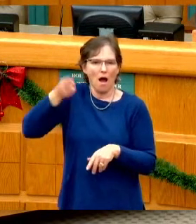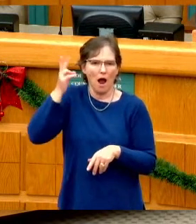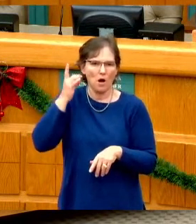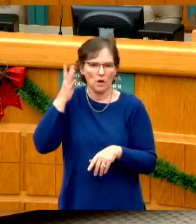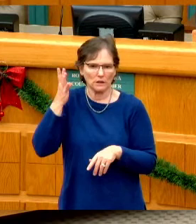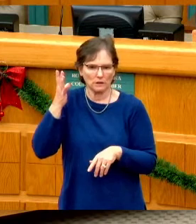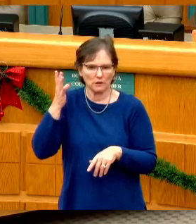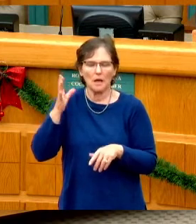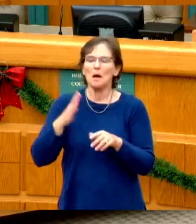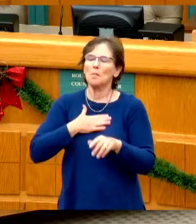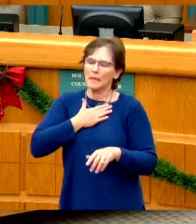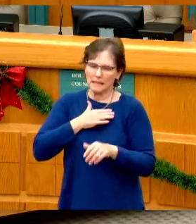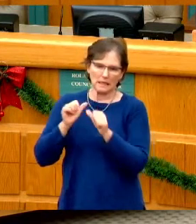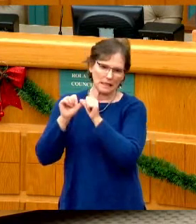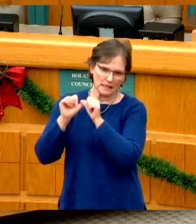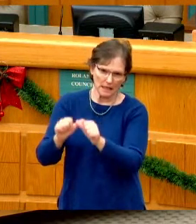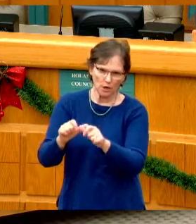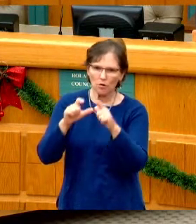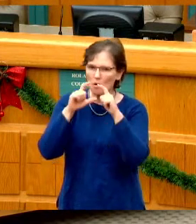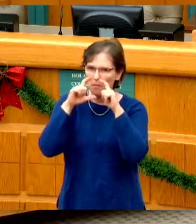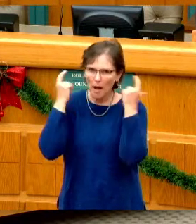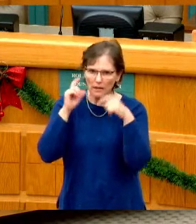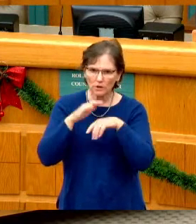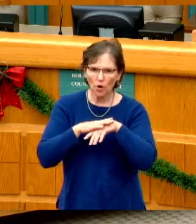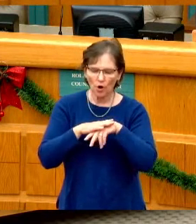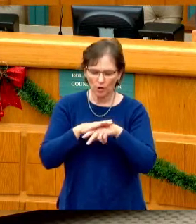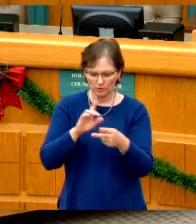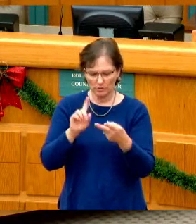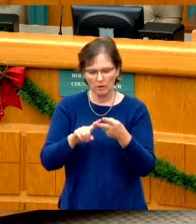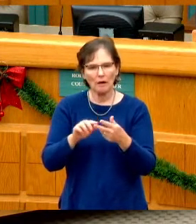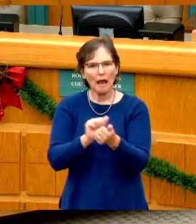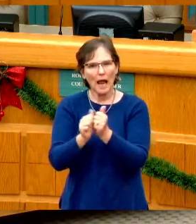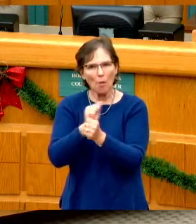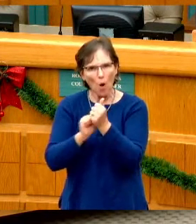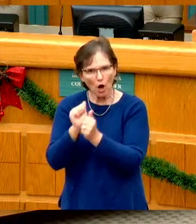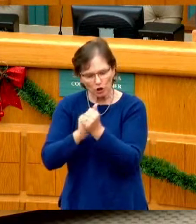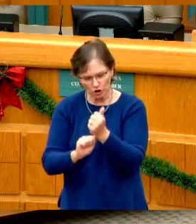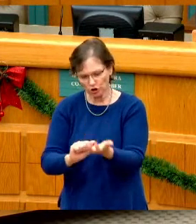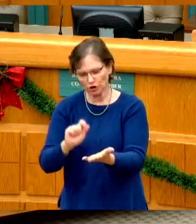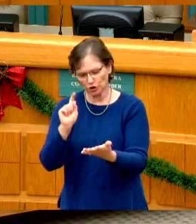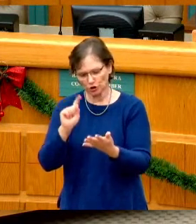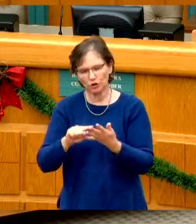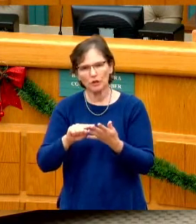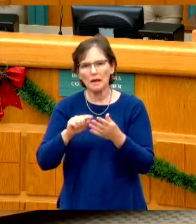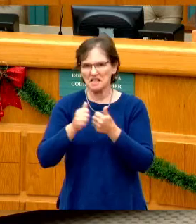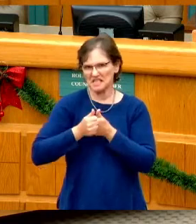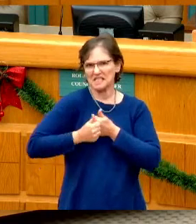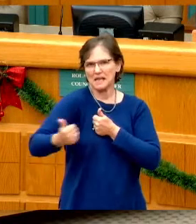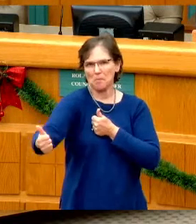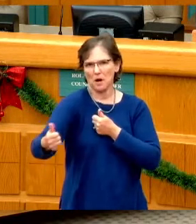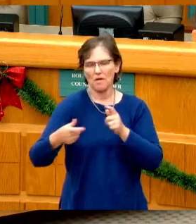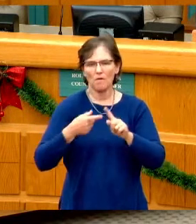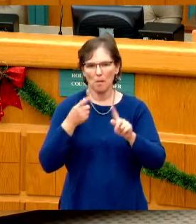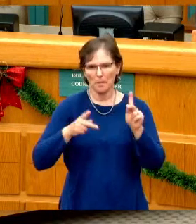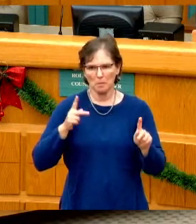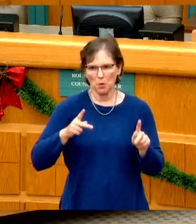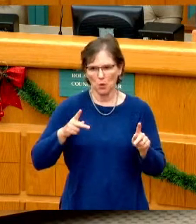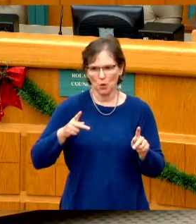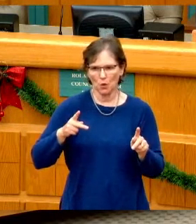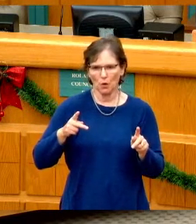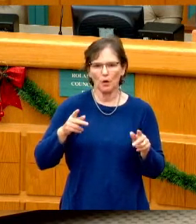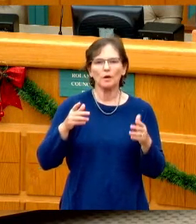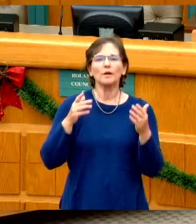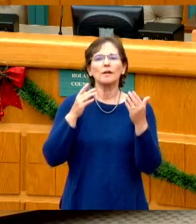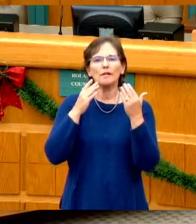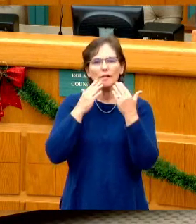your hands, and watch your distance. Stay healthy and continue to stay informed on COVID-19 cases. Thank you.